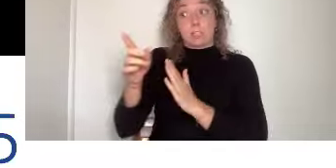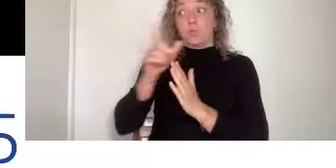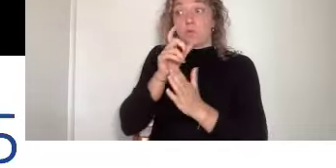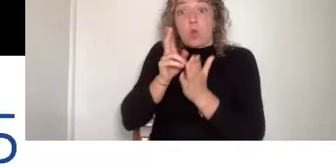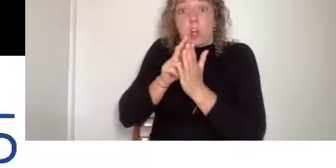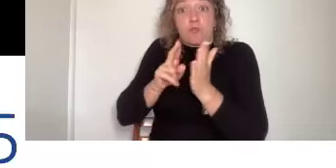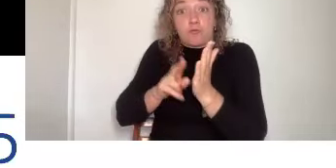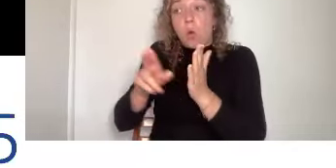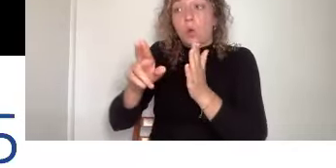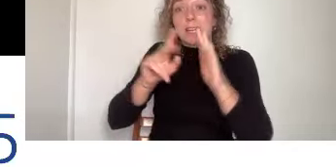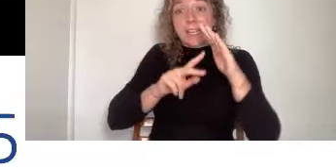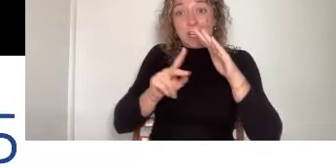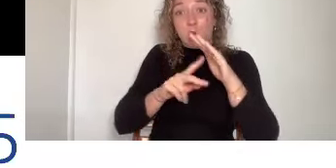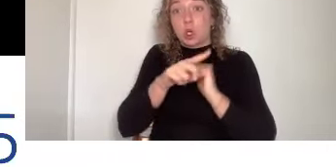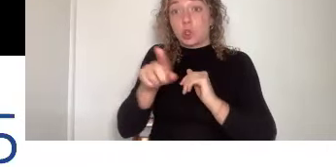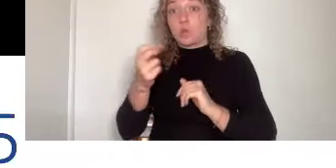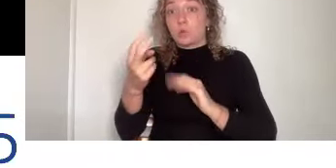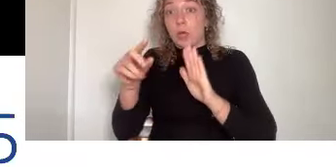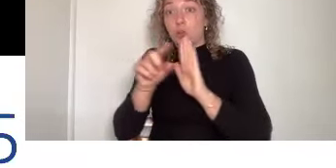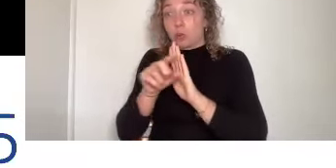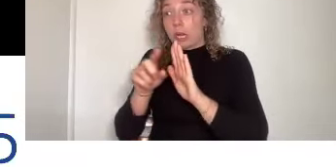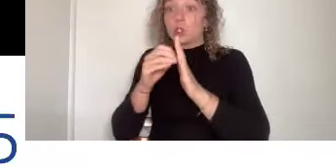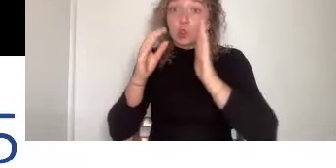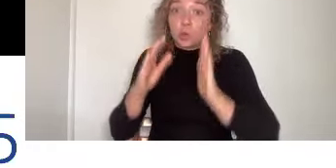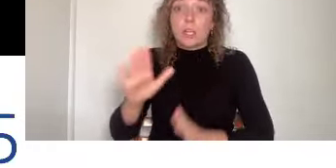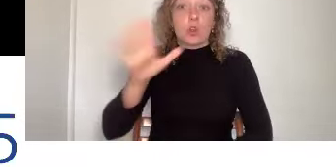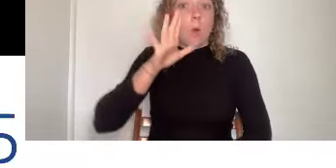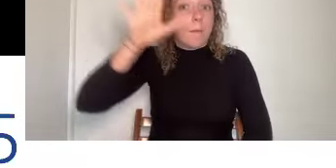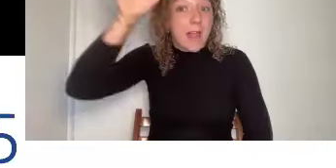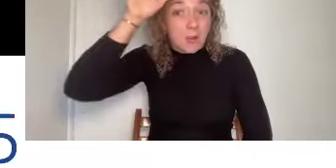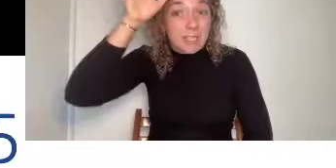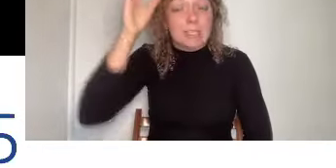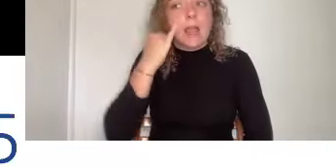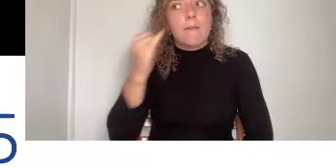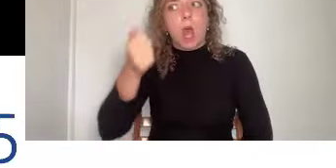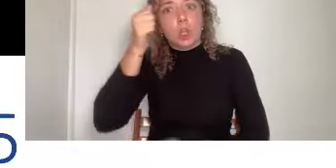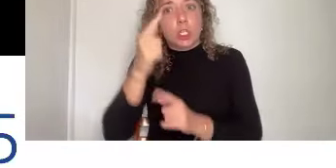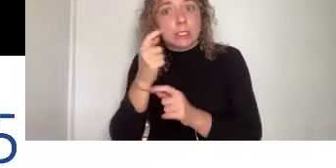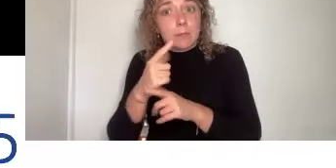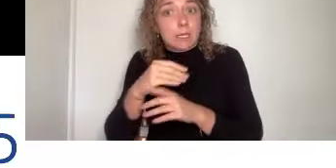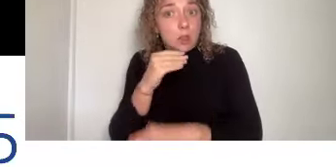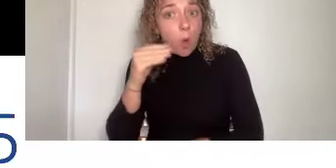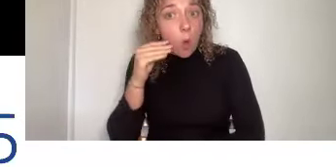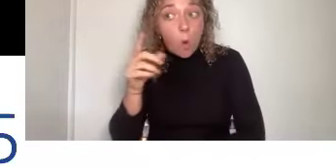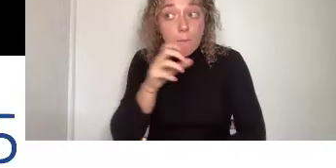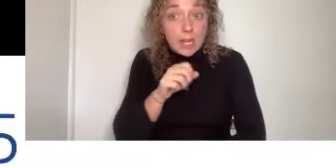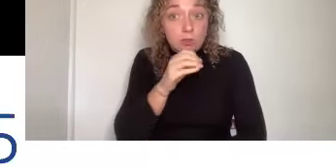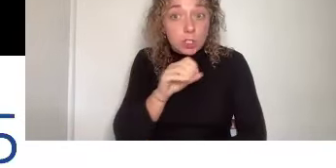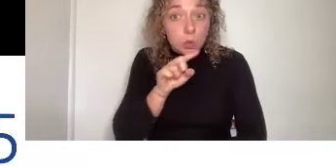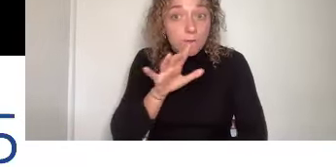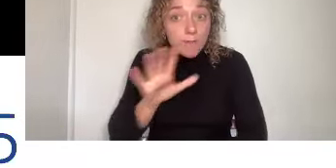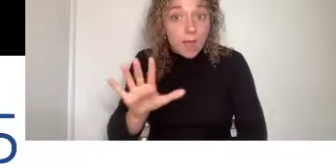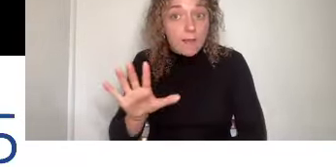kindergarten through 12th grade students, their parents, if there are other siblings in the home who are aged 0 to